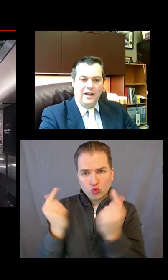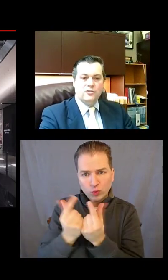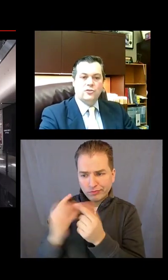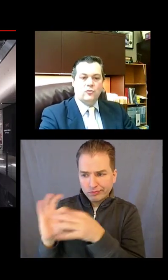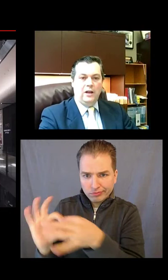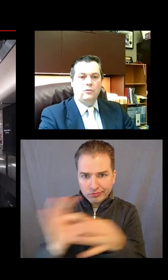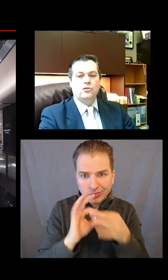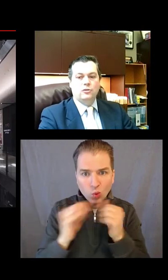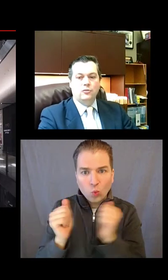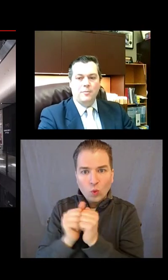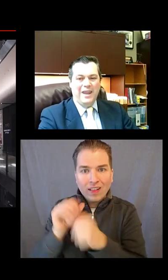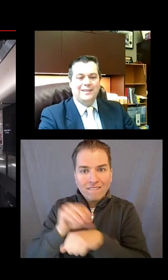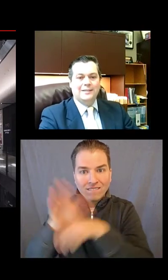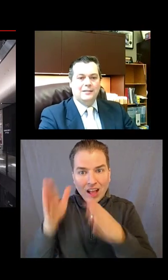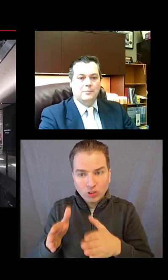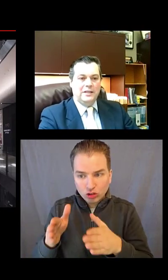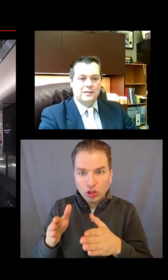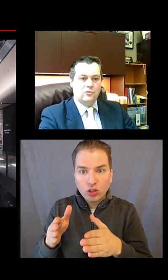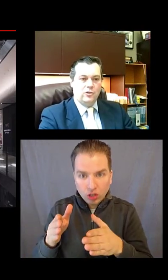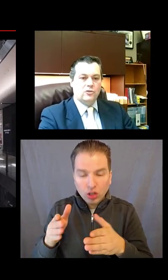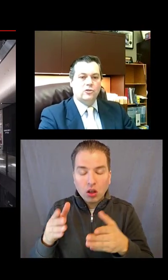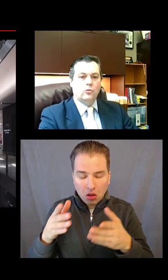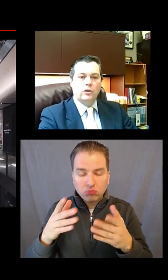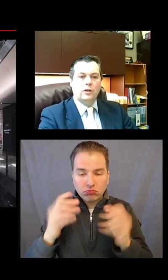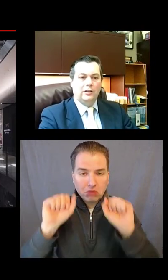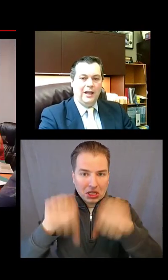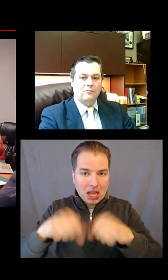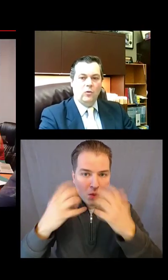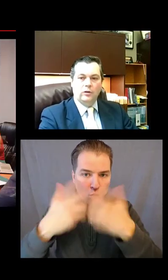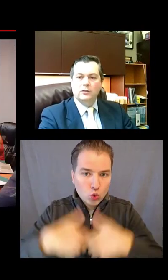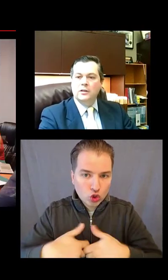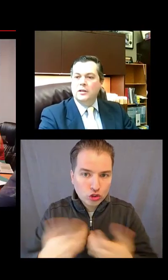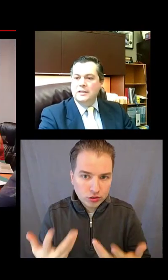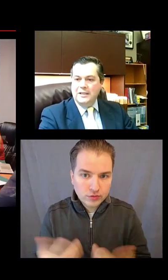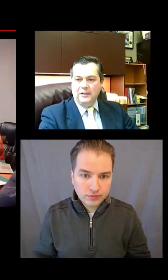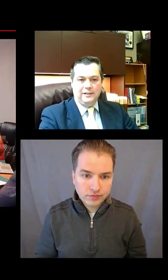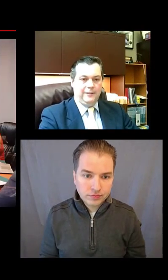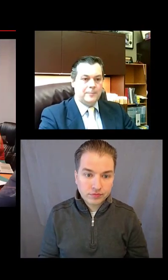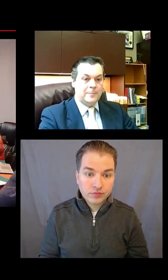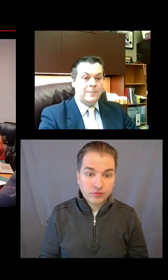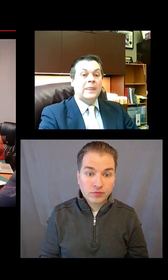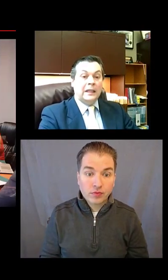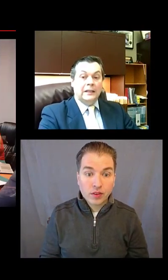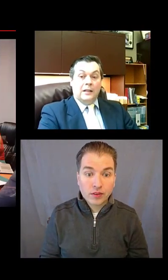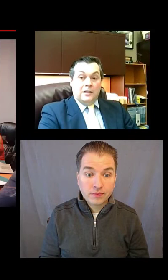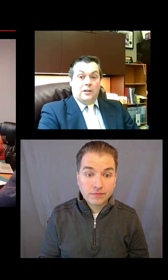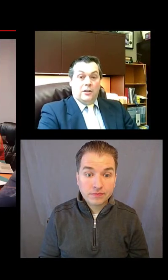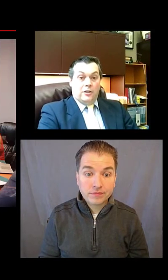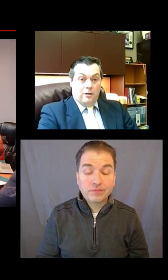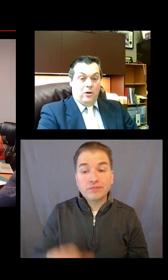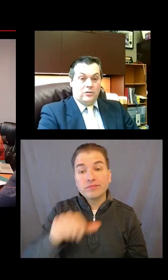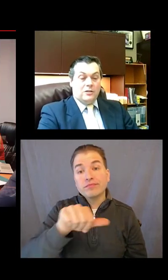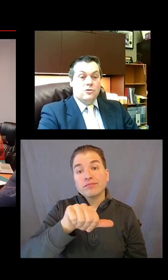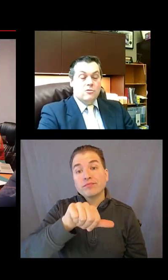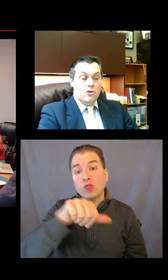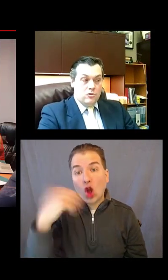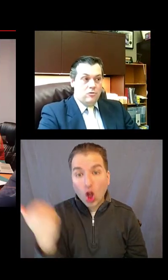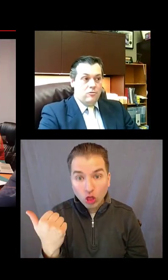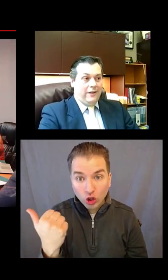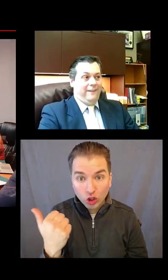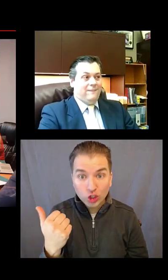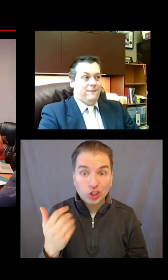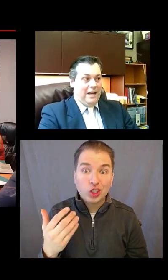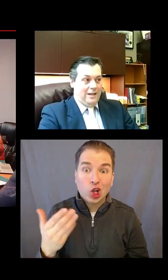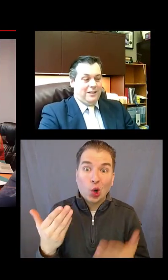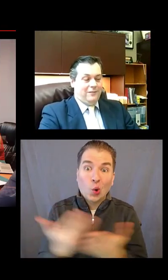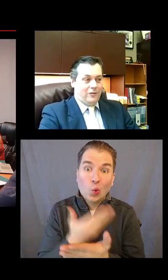of advisors around you makes this business structure work a lot more seamlessly. The most